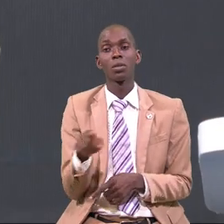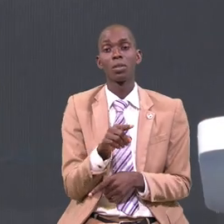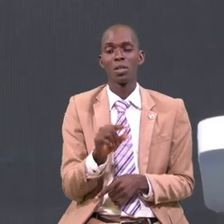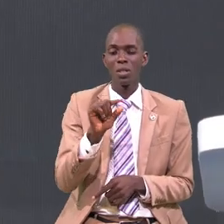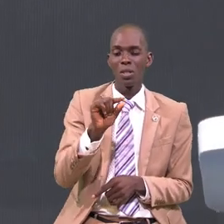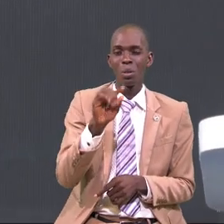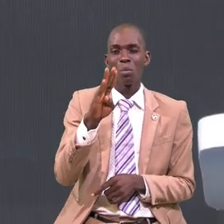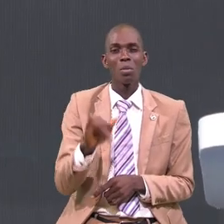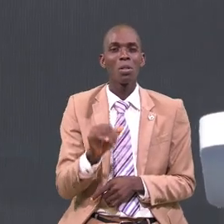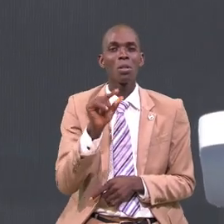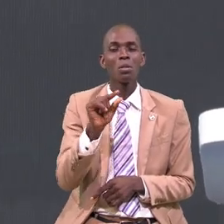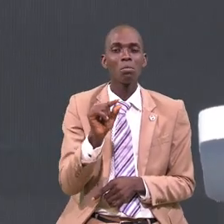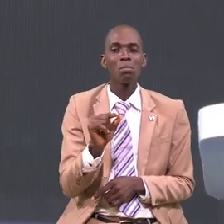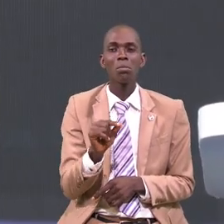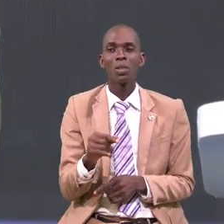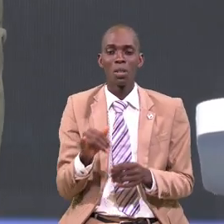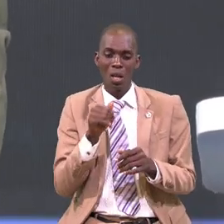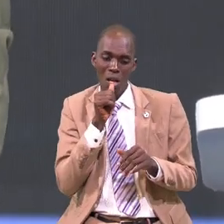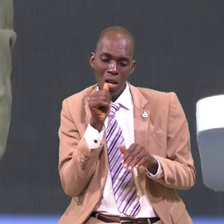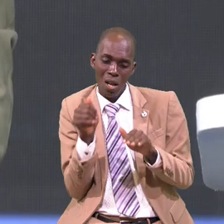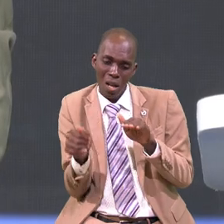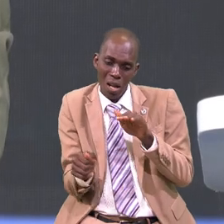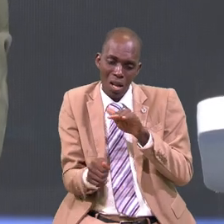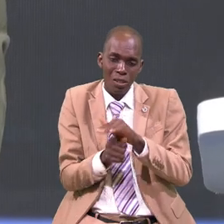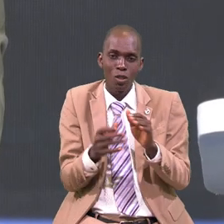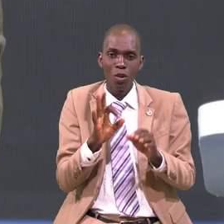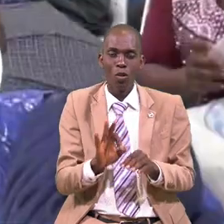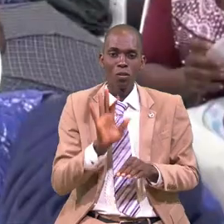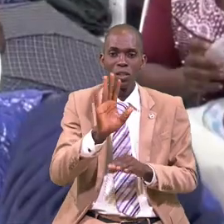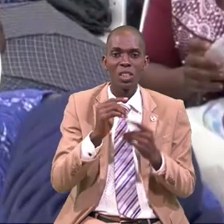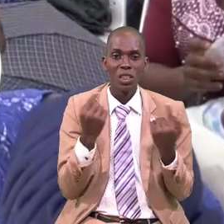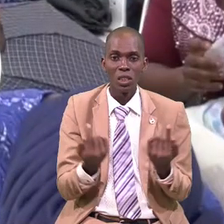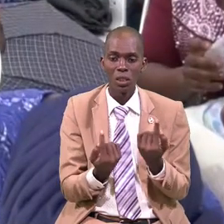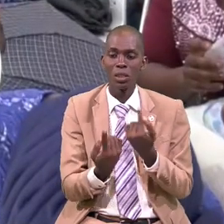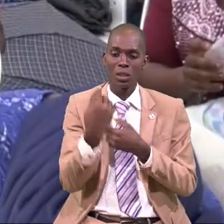Little by little, covering up comes in.